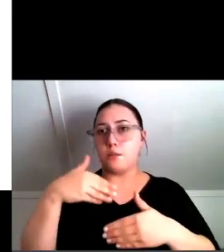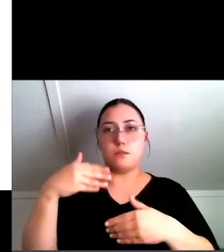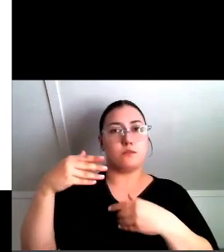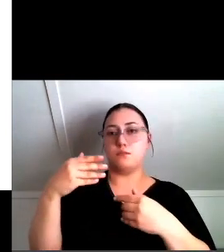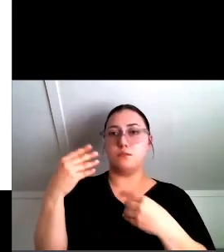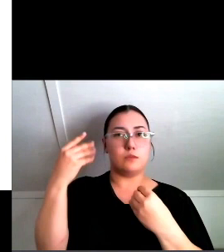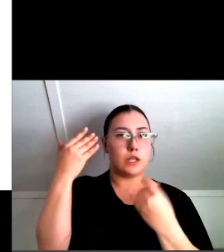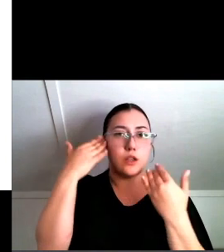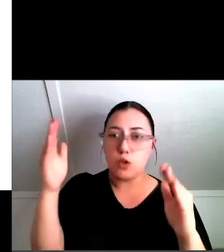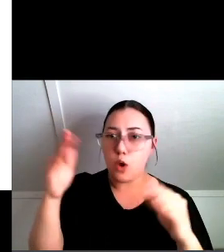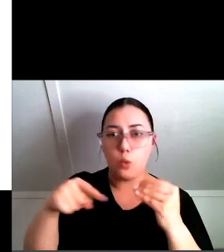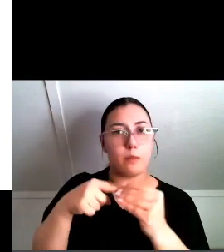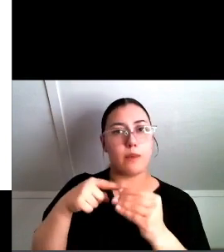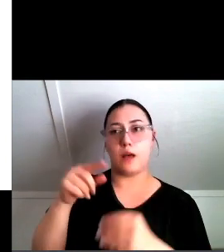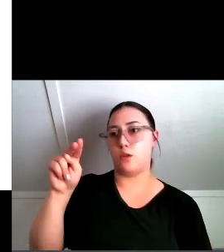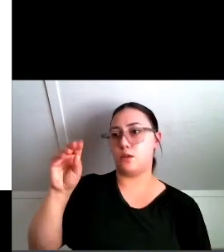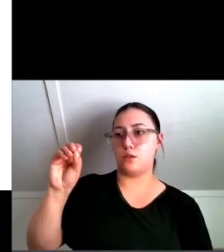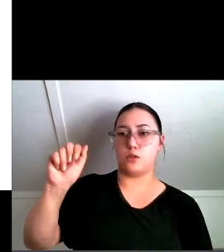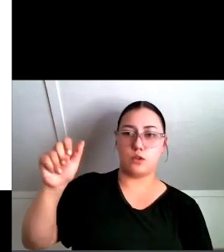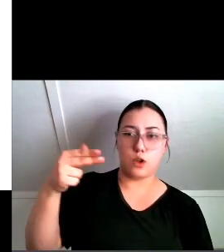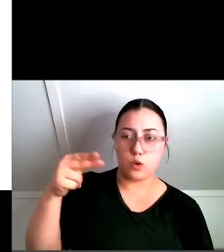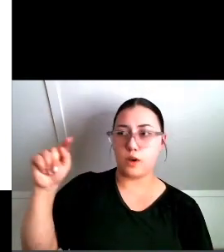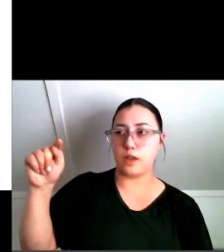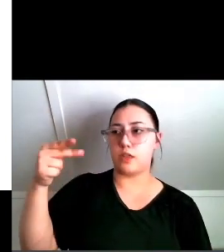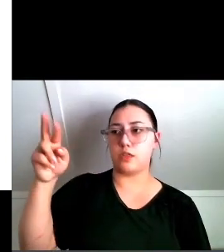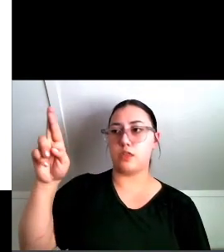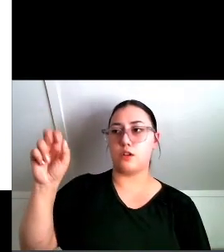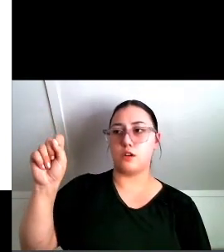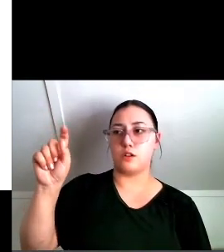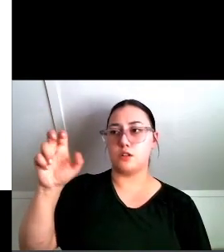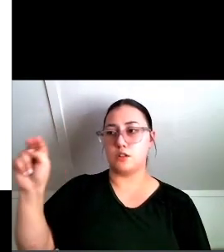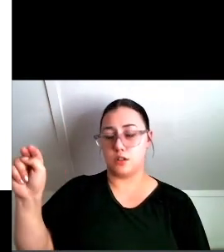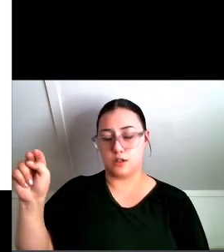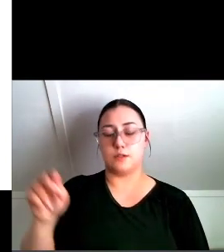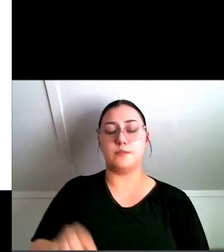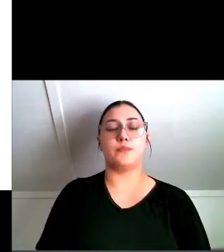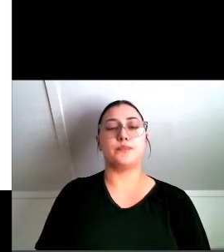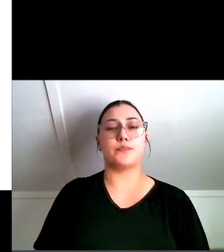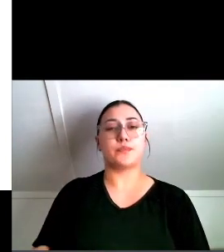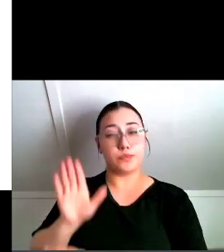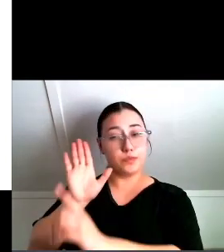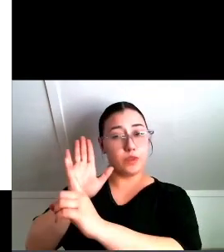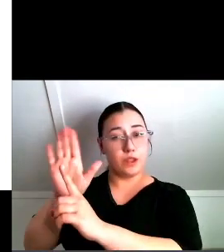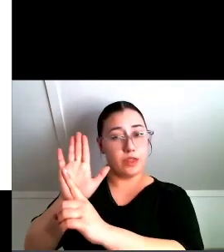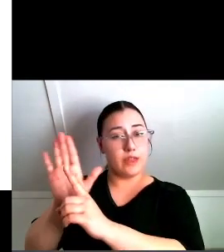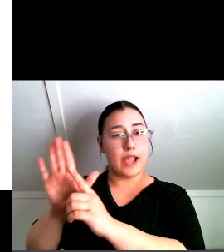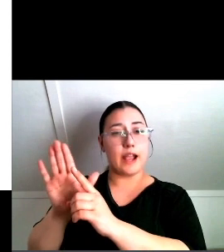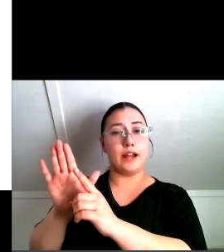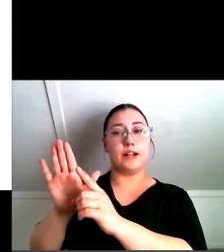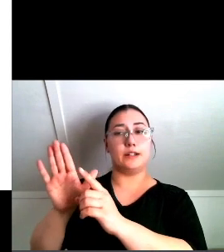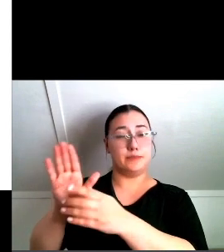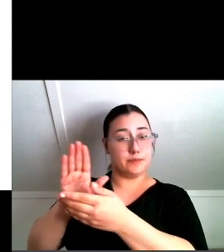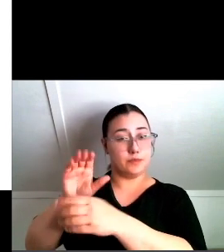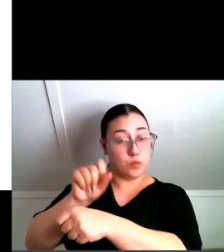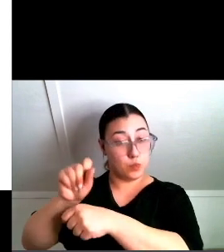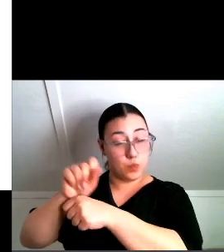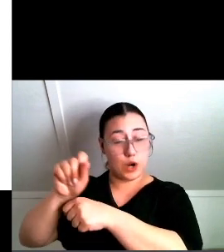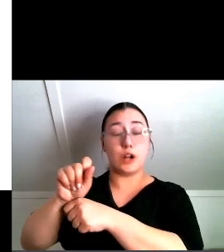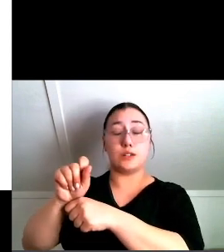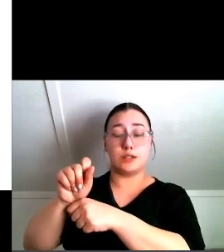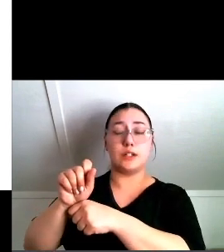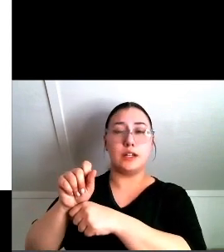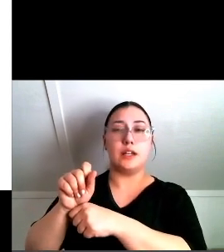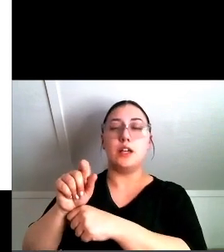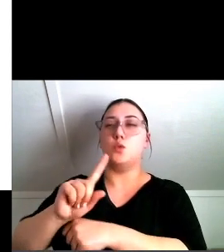fore. The work with Zora Hurston was my first sort of foray into working with Eatonville more